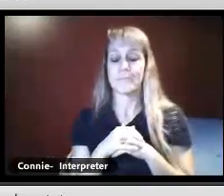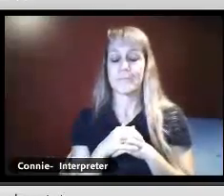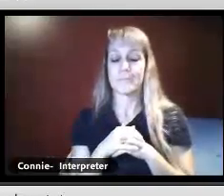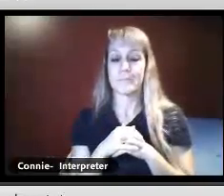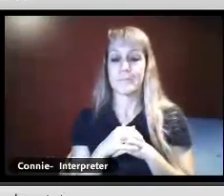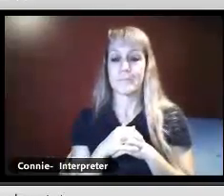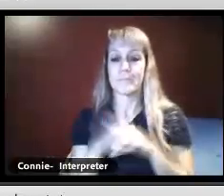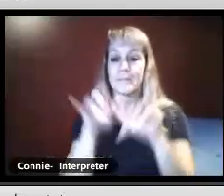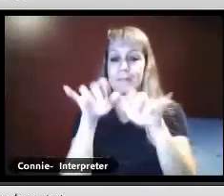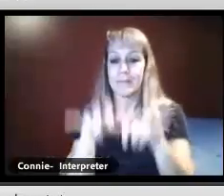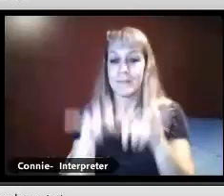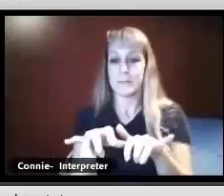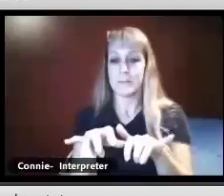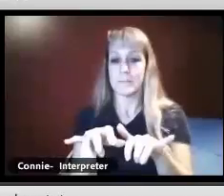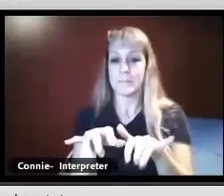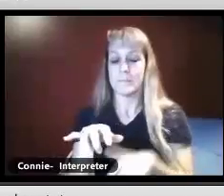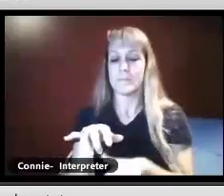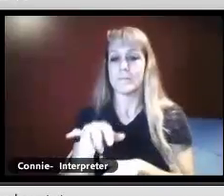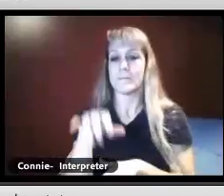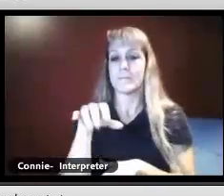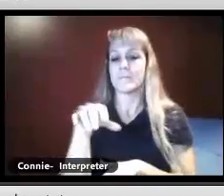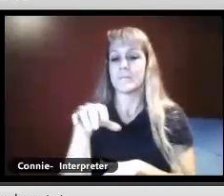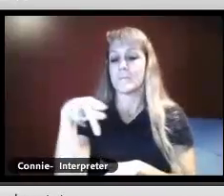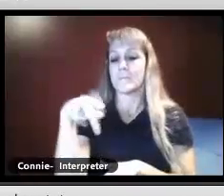and type in periodic table.